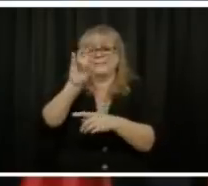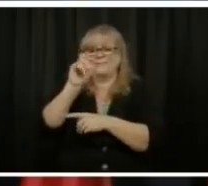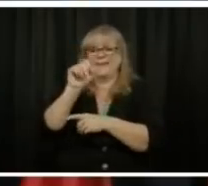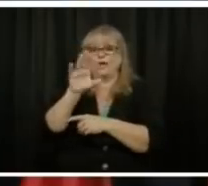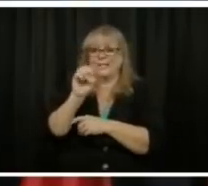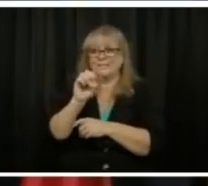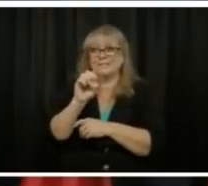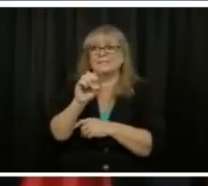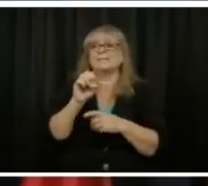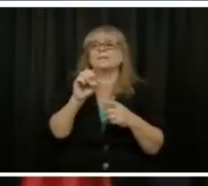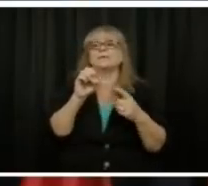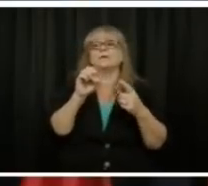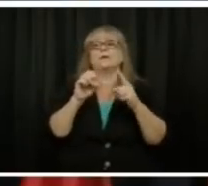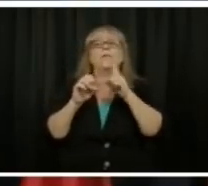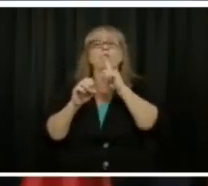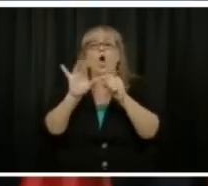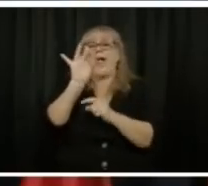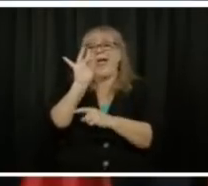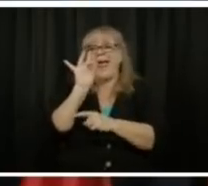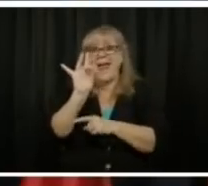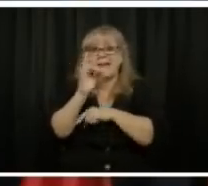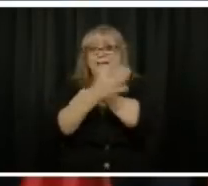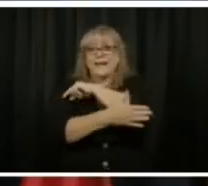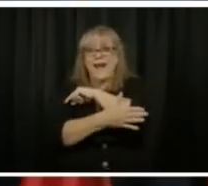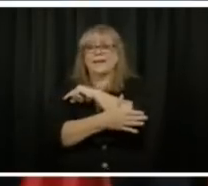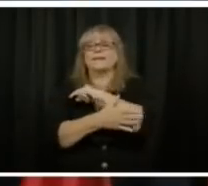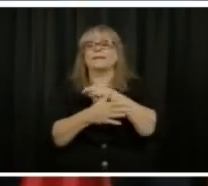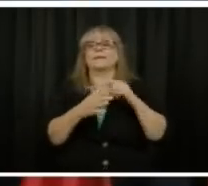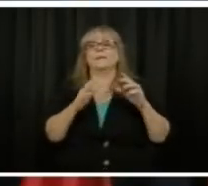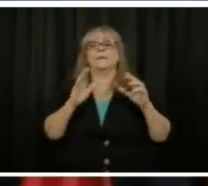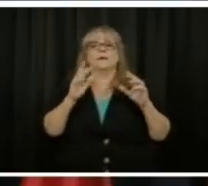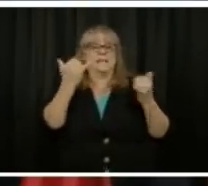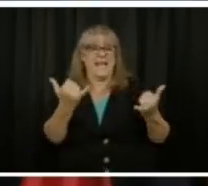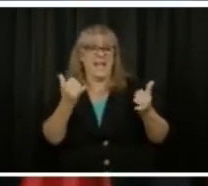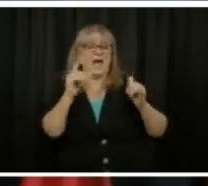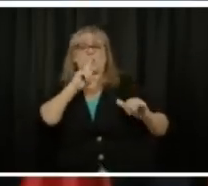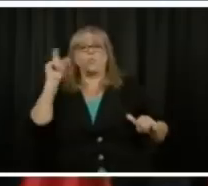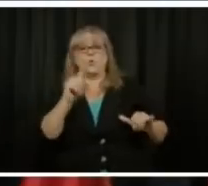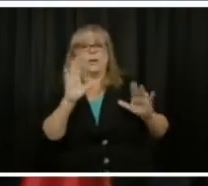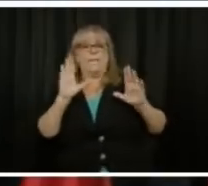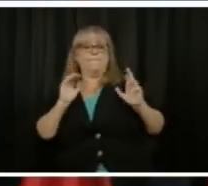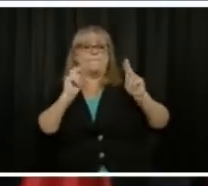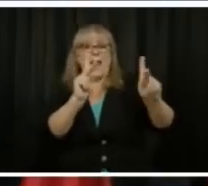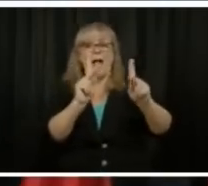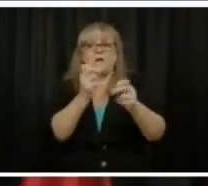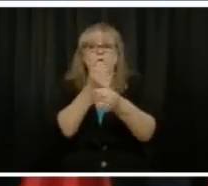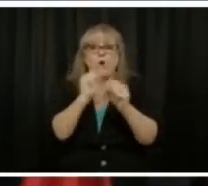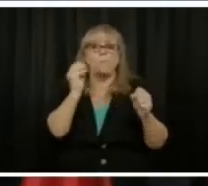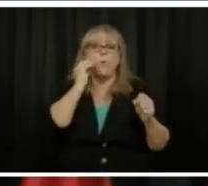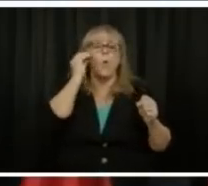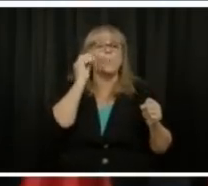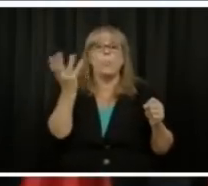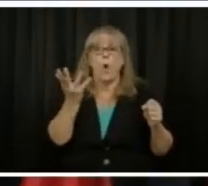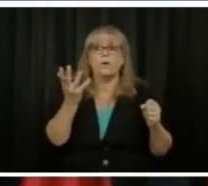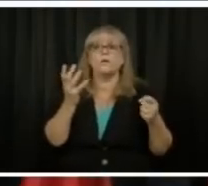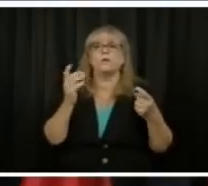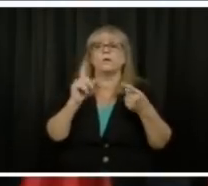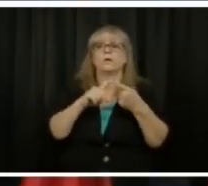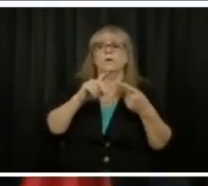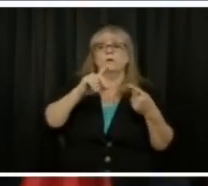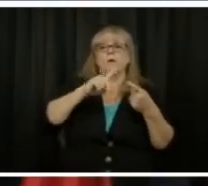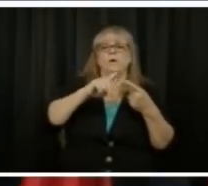15, or how that works. Yes, thank you for the question. So the